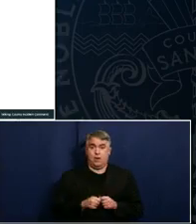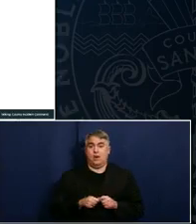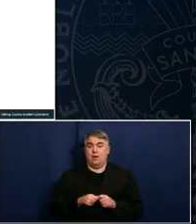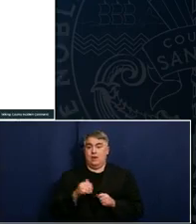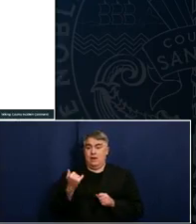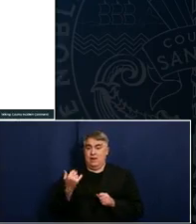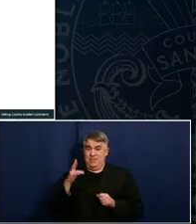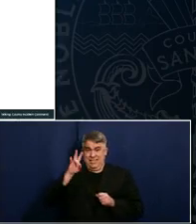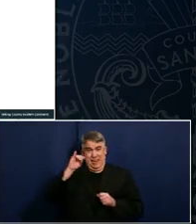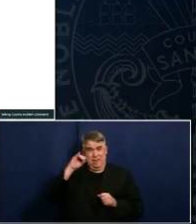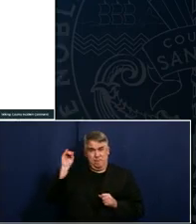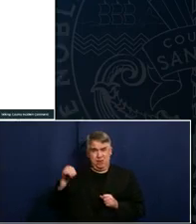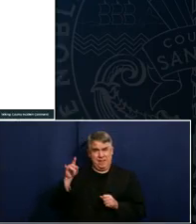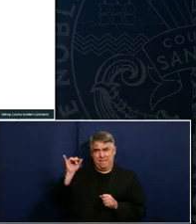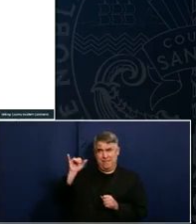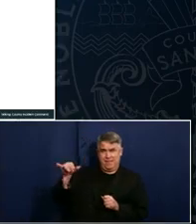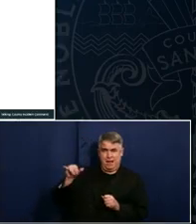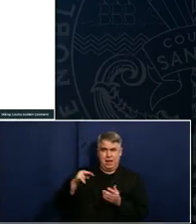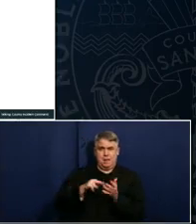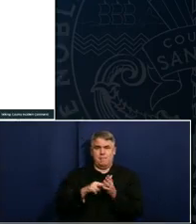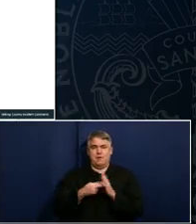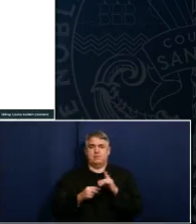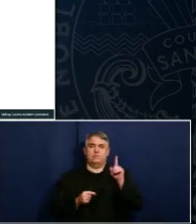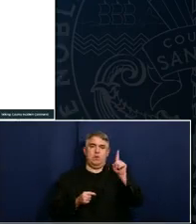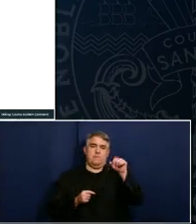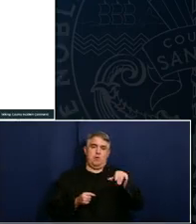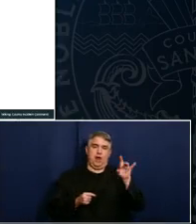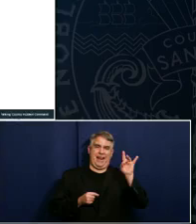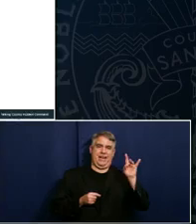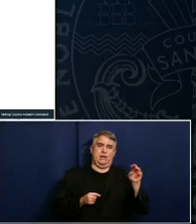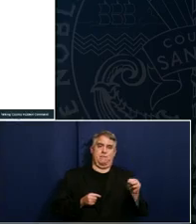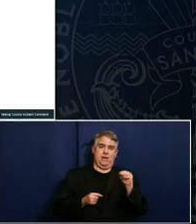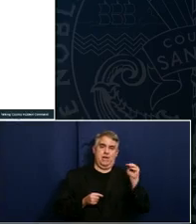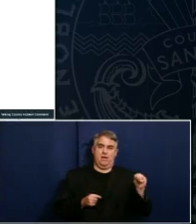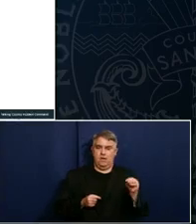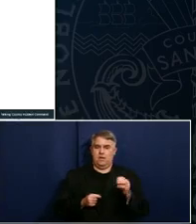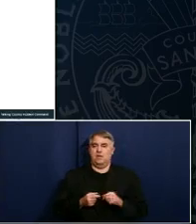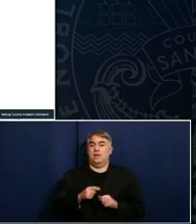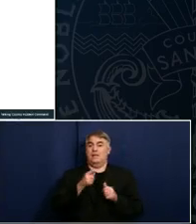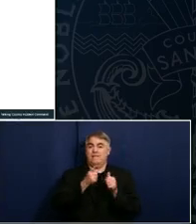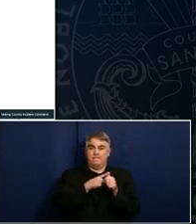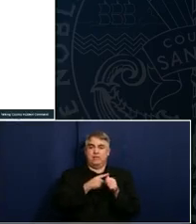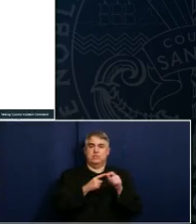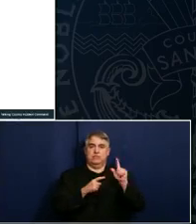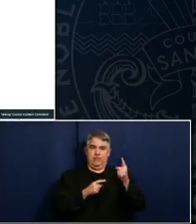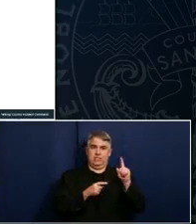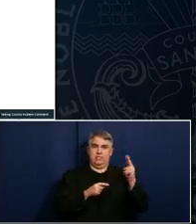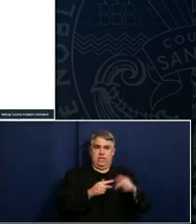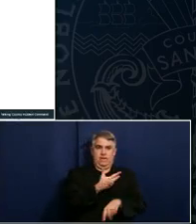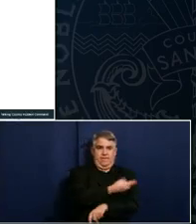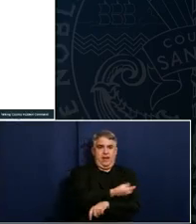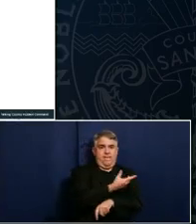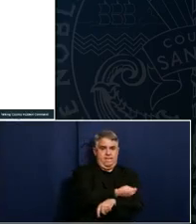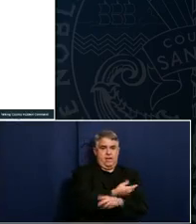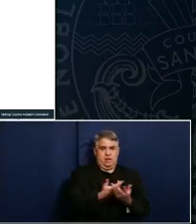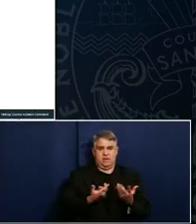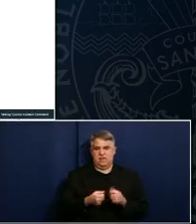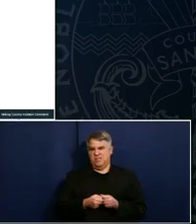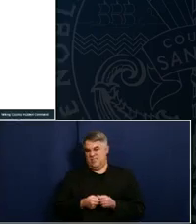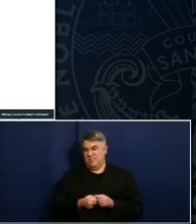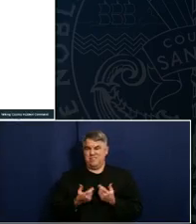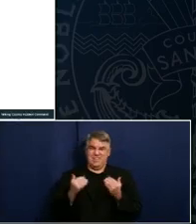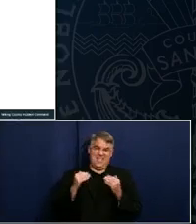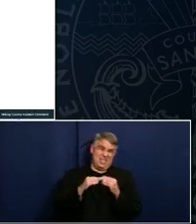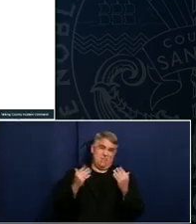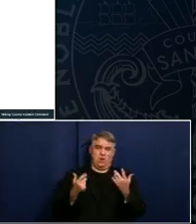that currently with the vaccines that we have, it's first and second dose, it's about 3.7 million doses.